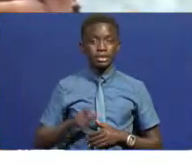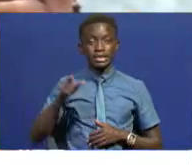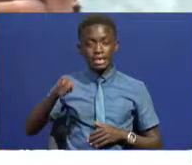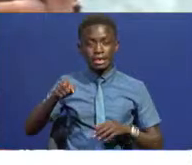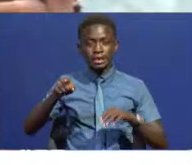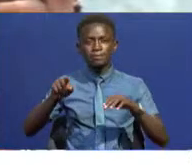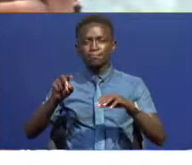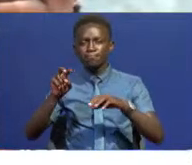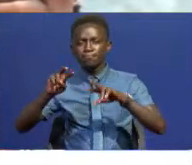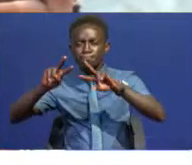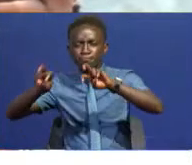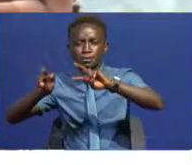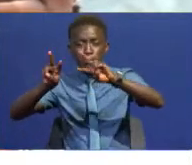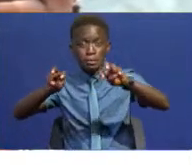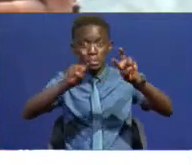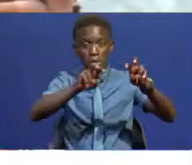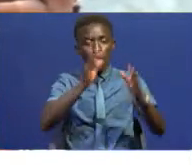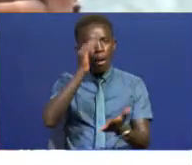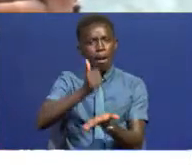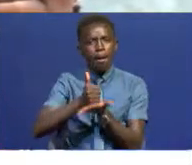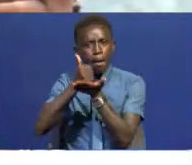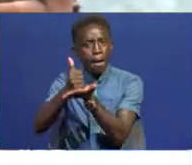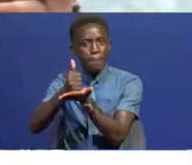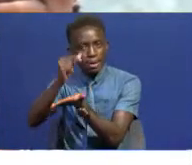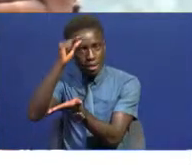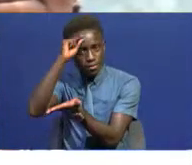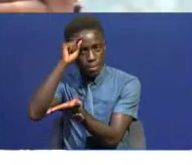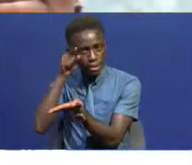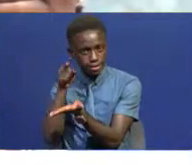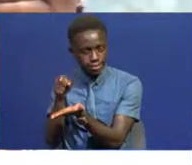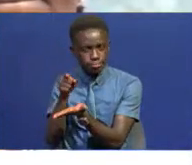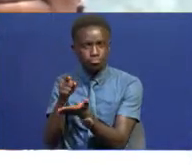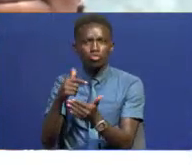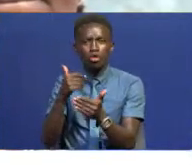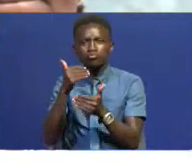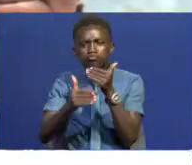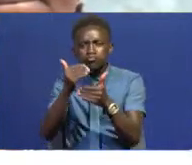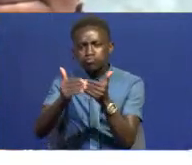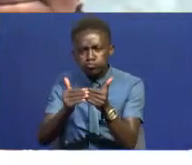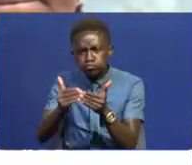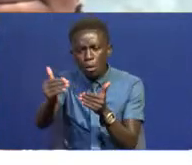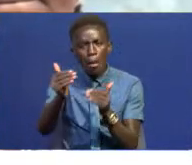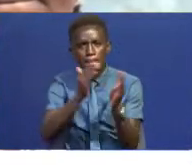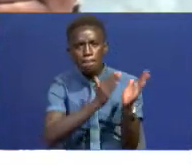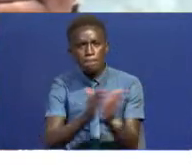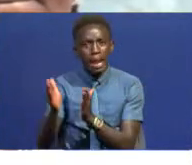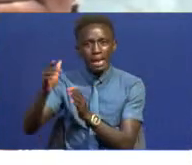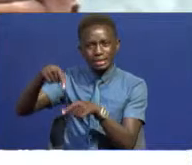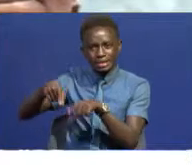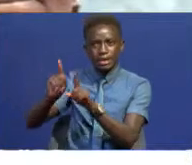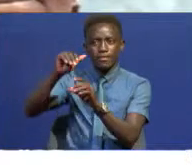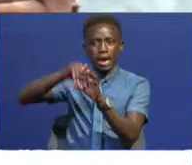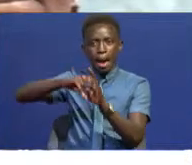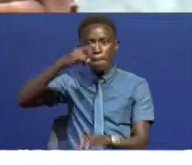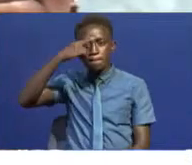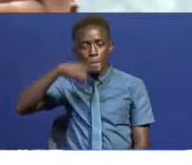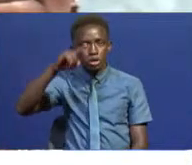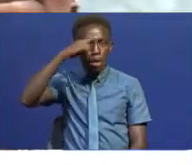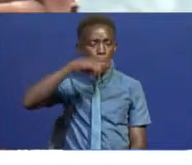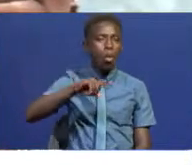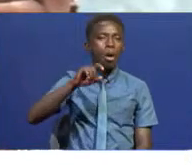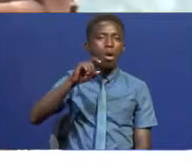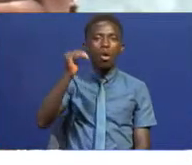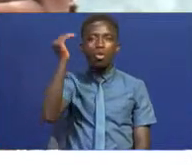kusaidia serikali, tuseme kuelekea mbele, kujipanga kwa mikakati ama policies za kuweza